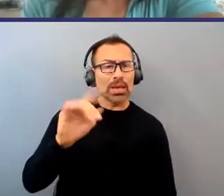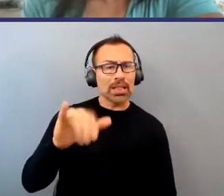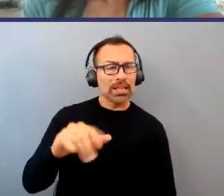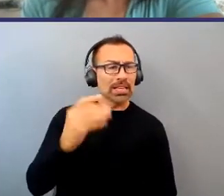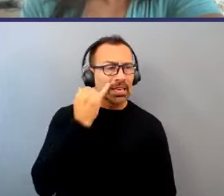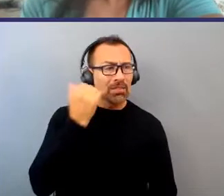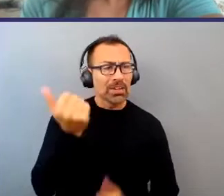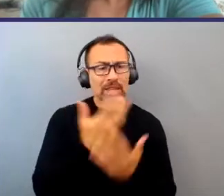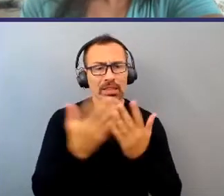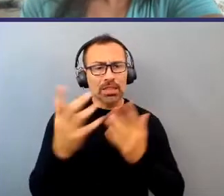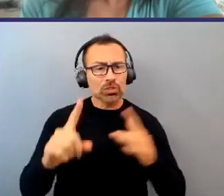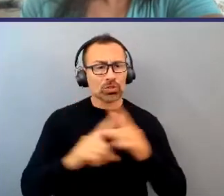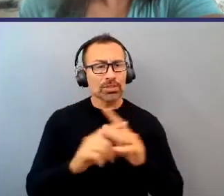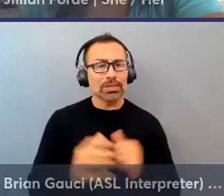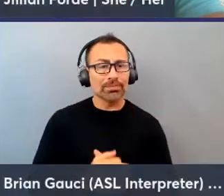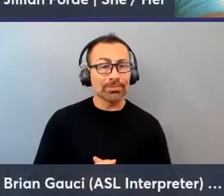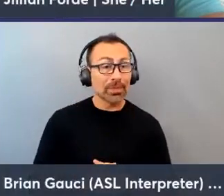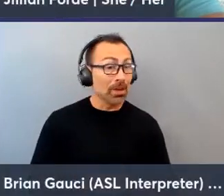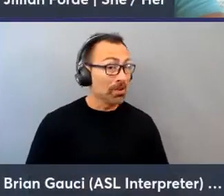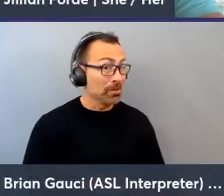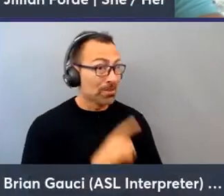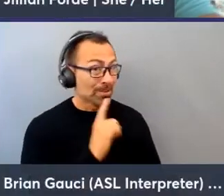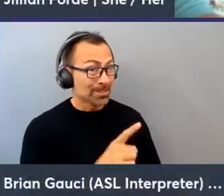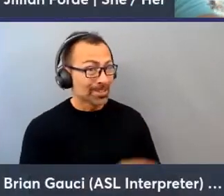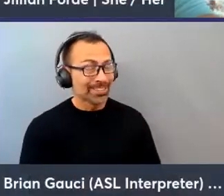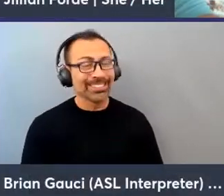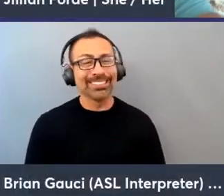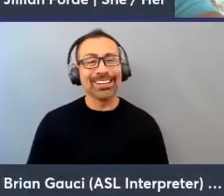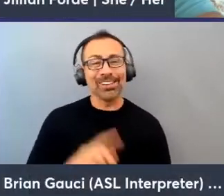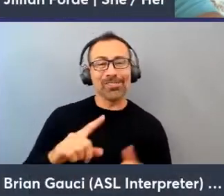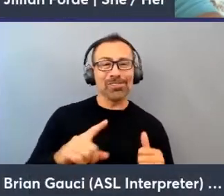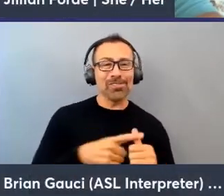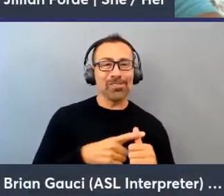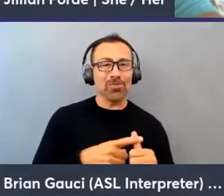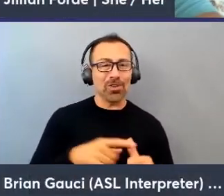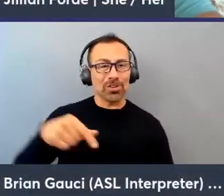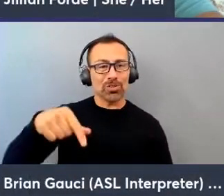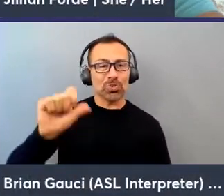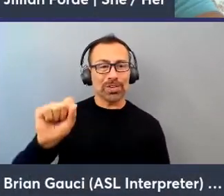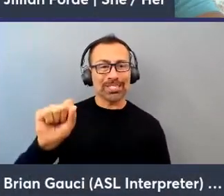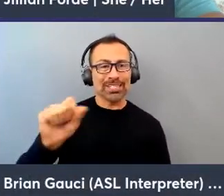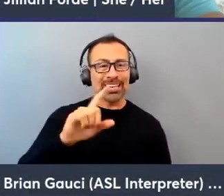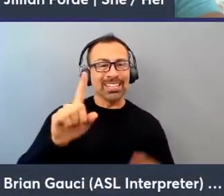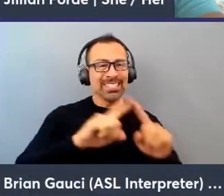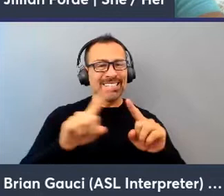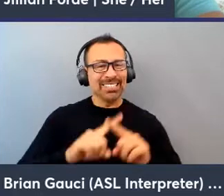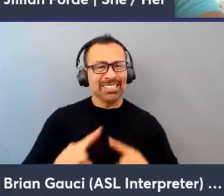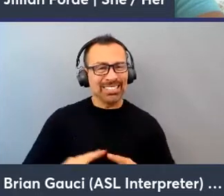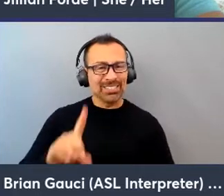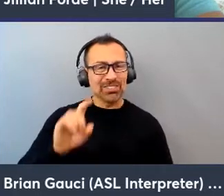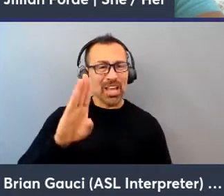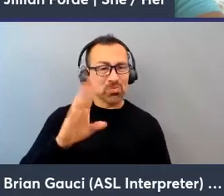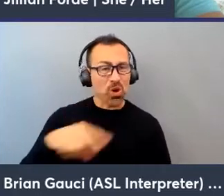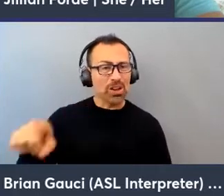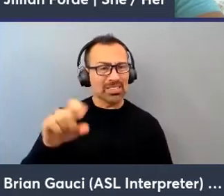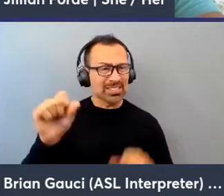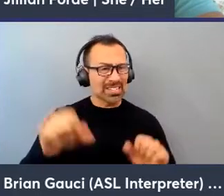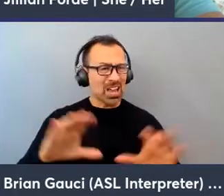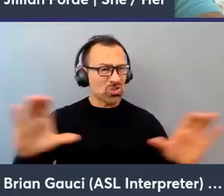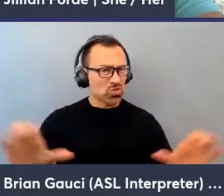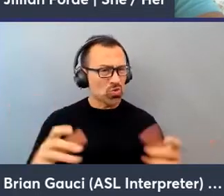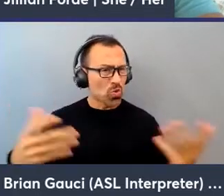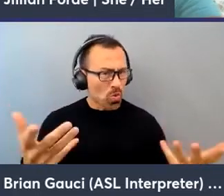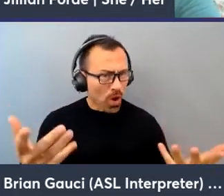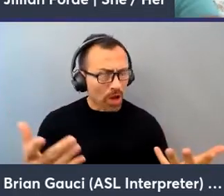mind. For sure. Yeah, so let me first talk about QuickSight, different dashboards, what QuickSight can do, and then I can